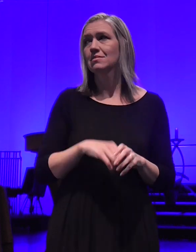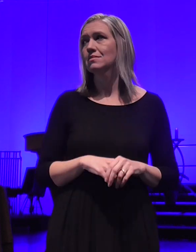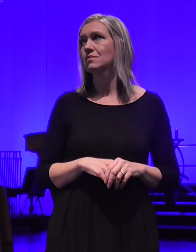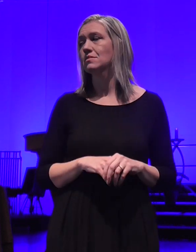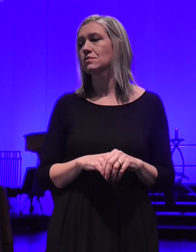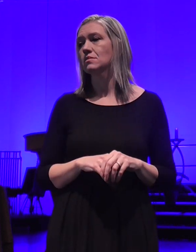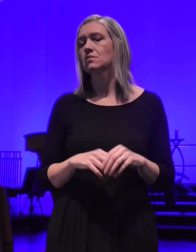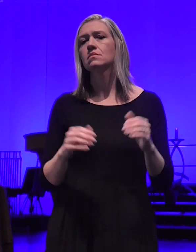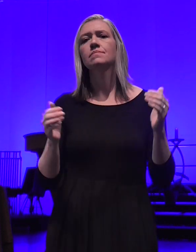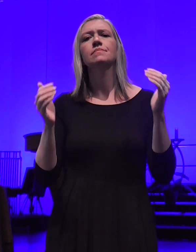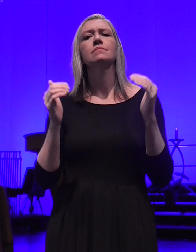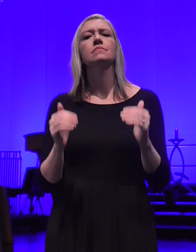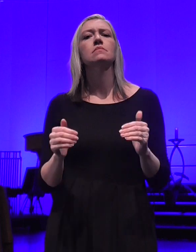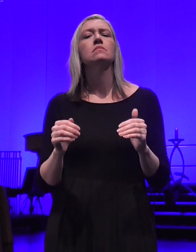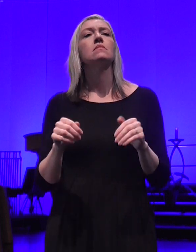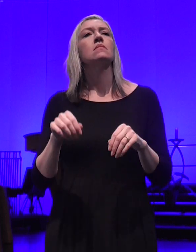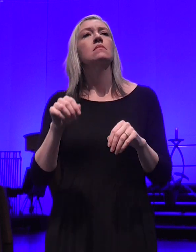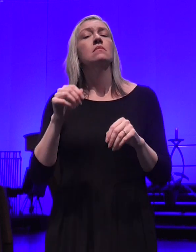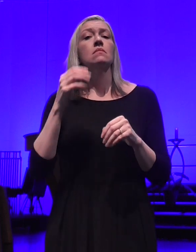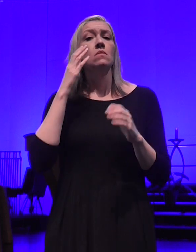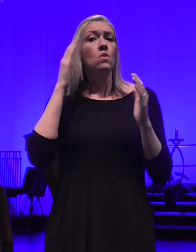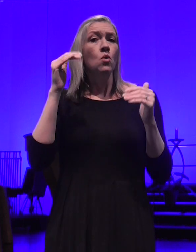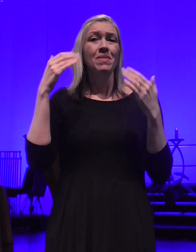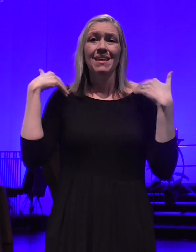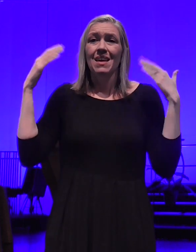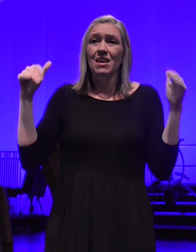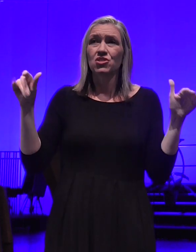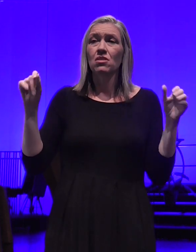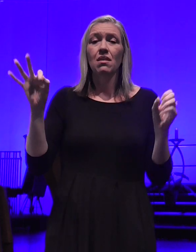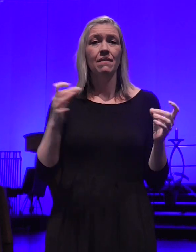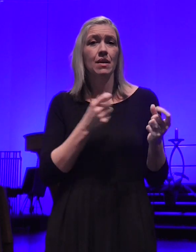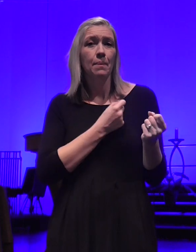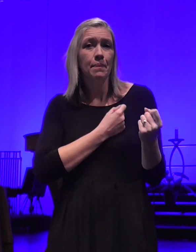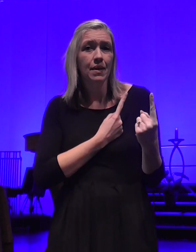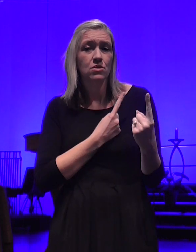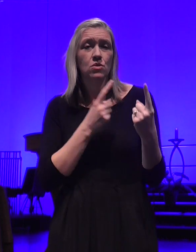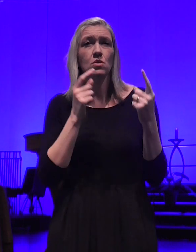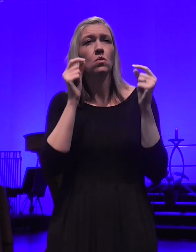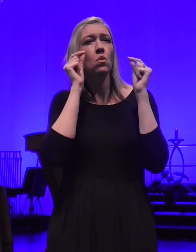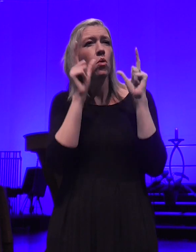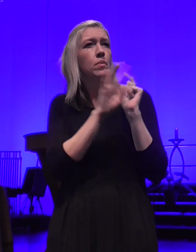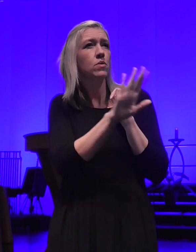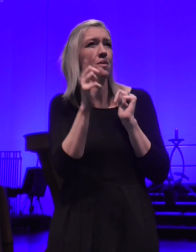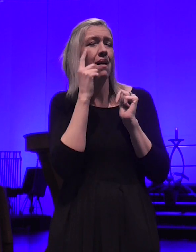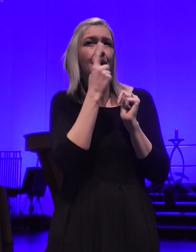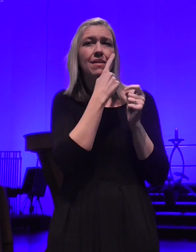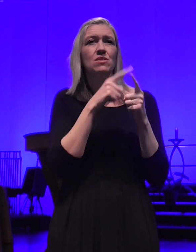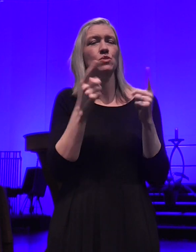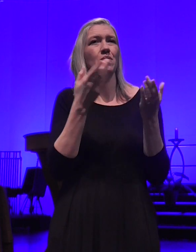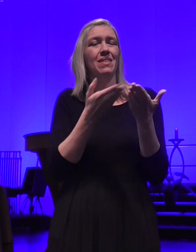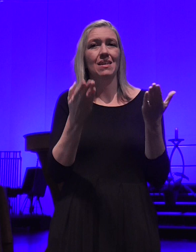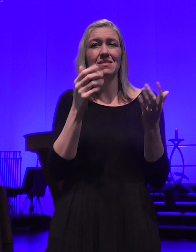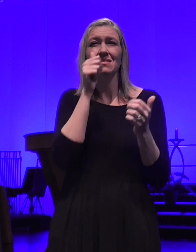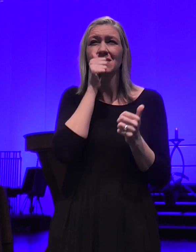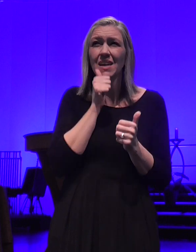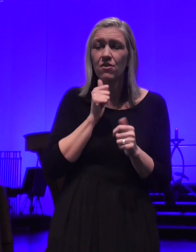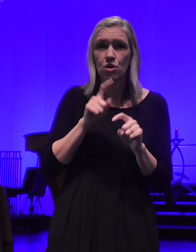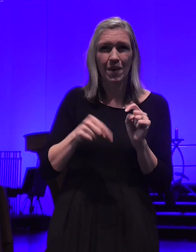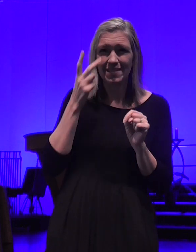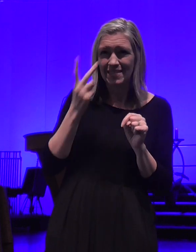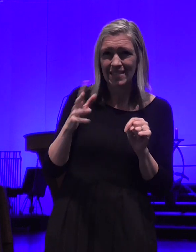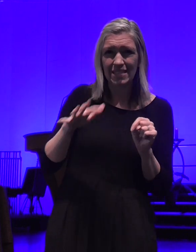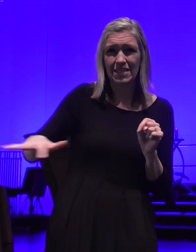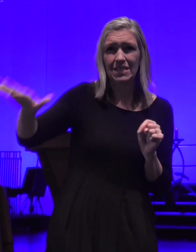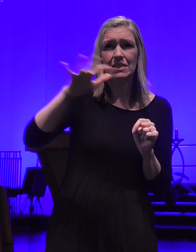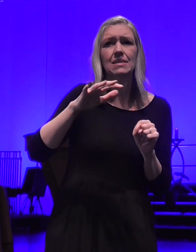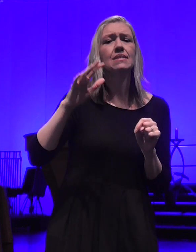May the angel of compassion open your eyes to the unseen suffering around you. May the angel of